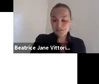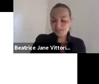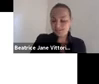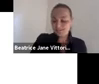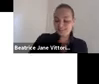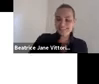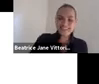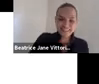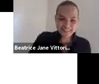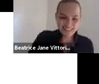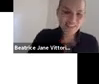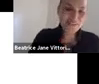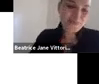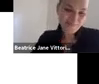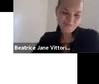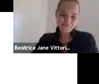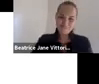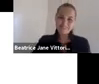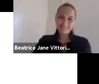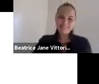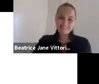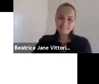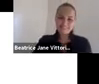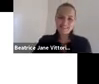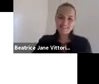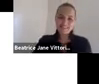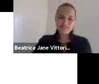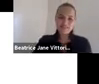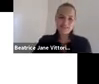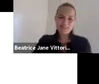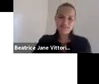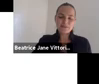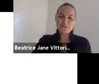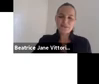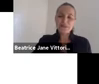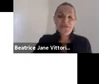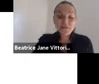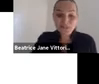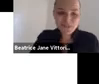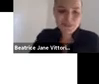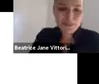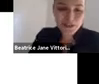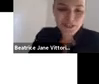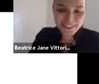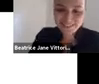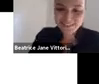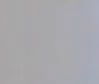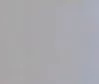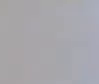and smart. Thank you. And thanks to everyone who contributed to this